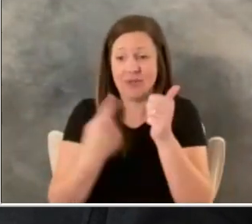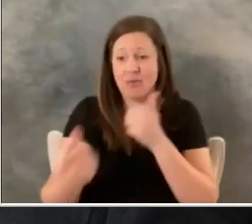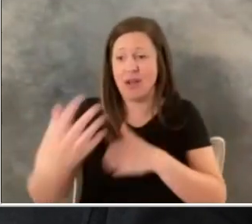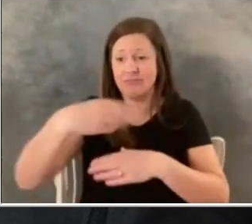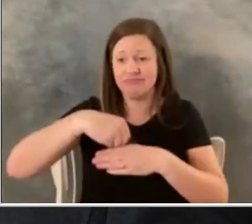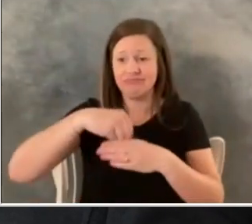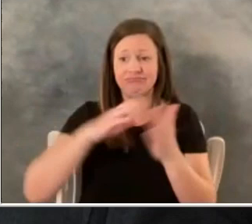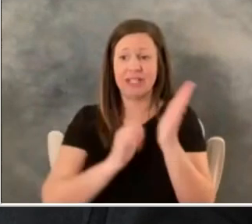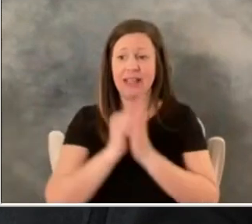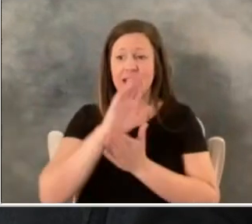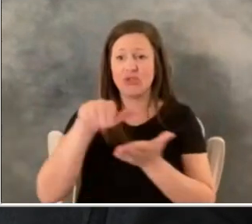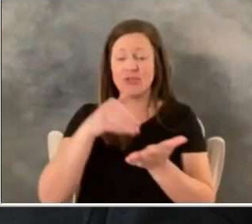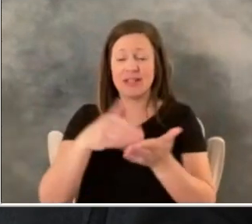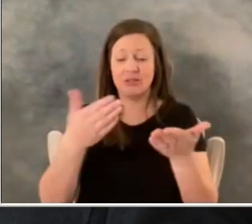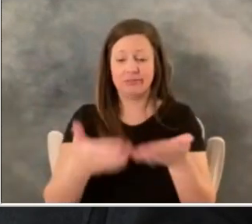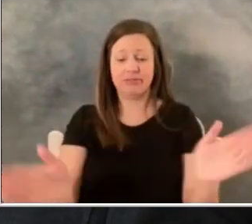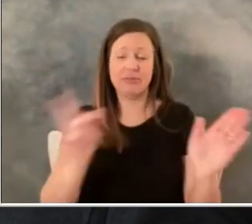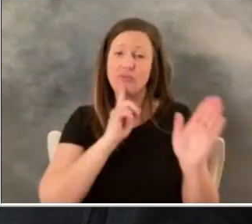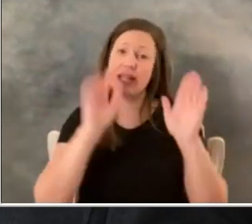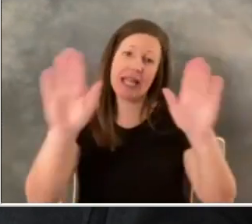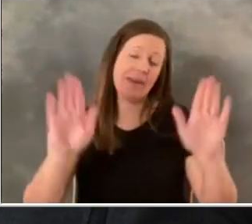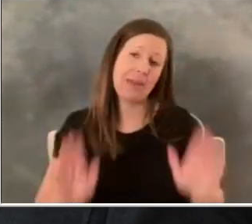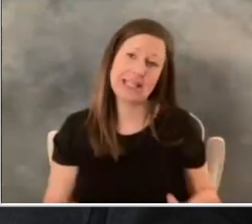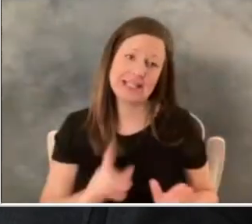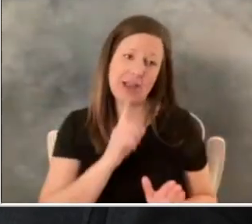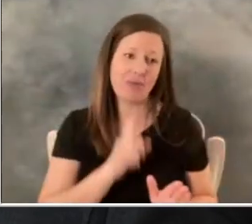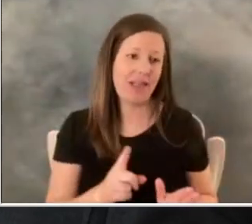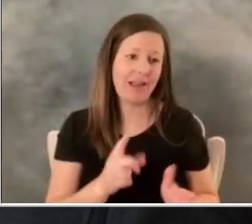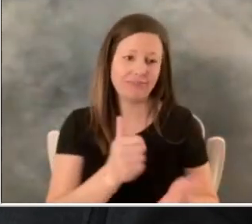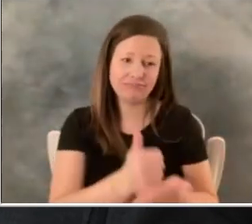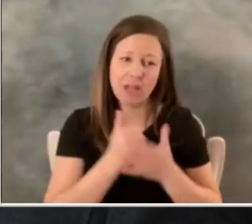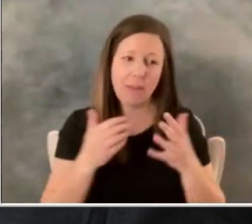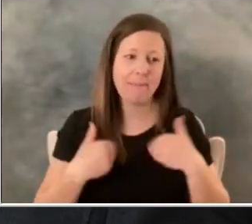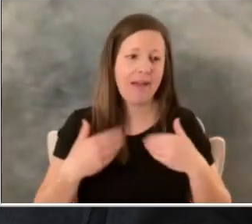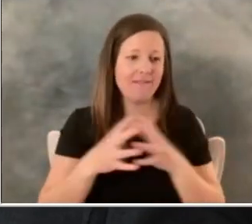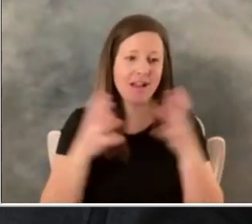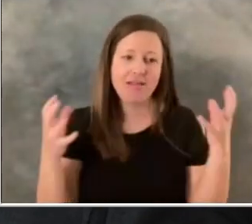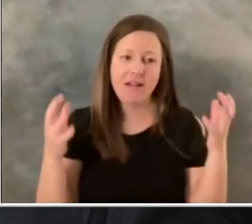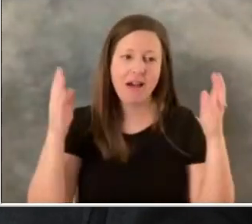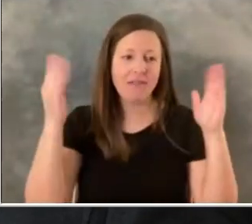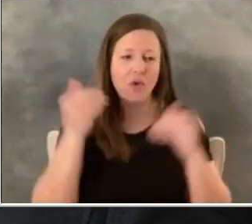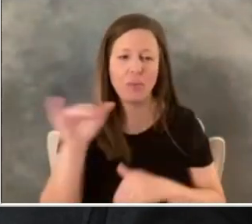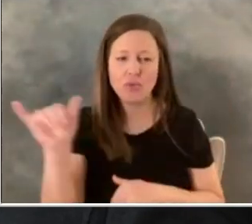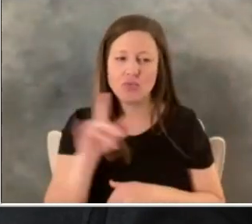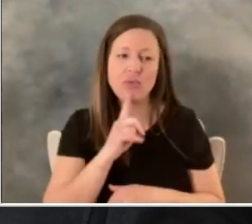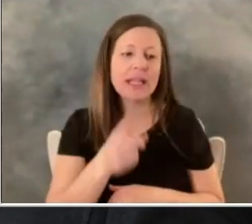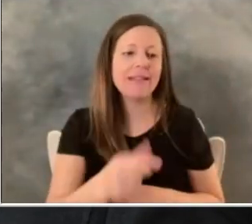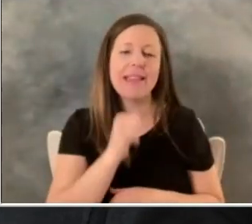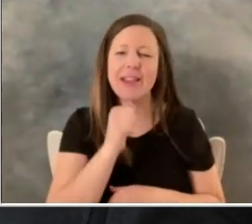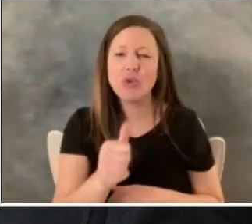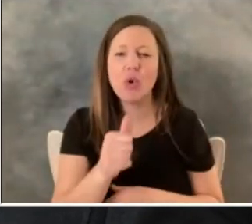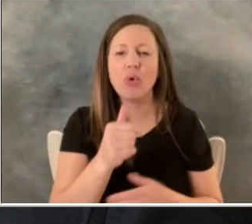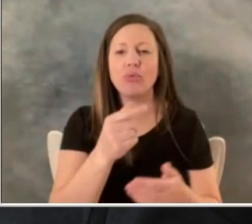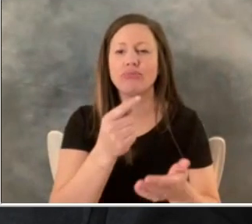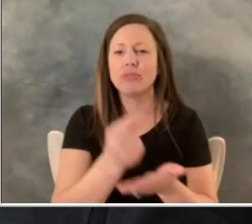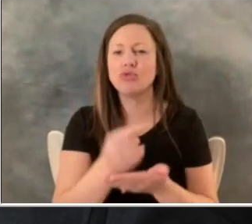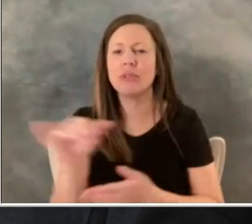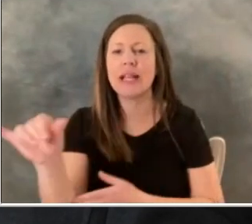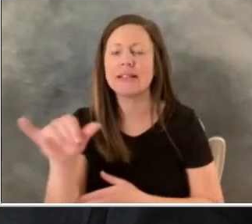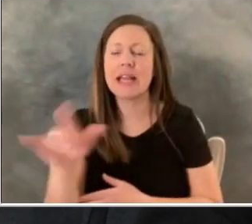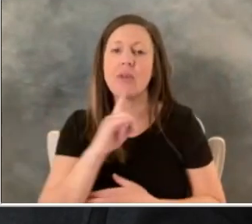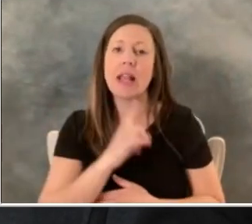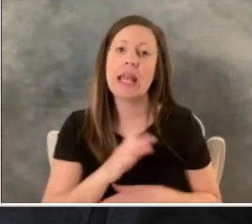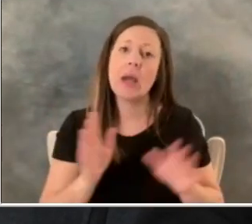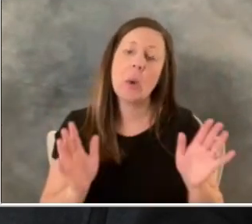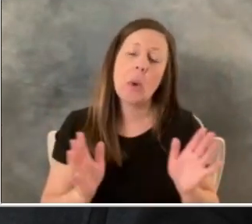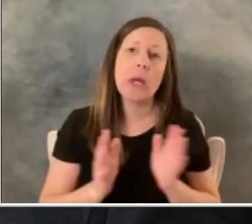just really amazing. And that gives us a lot of hope too, because they don't talk to us or treat us like, doom and gloom, I guess you would say.